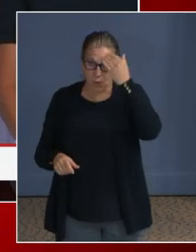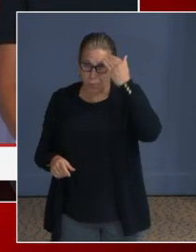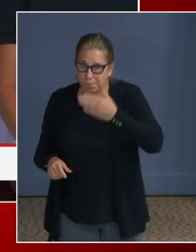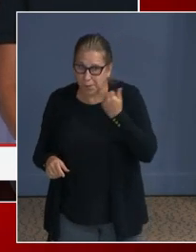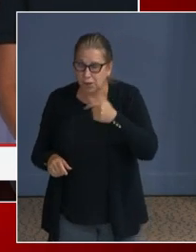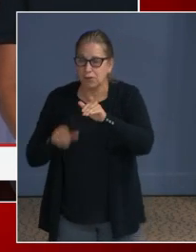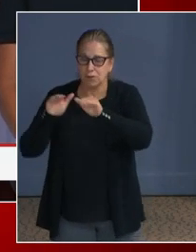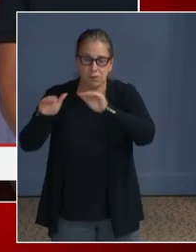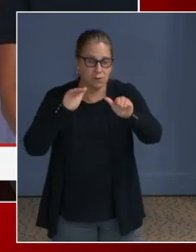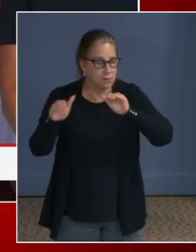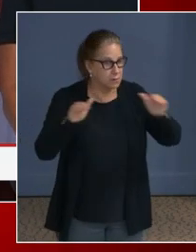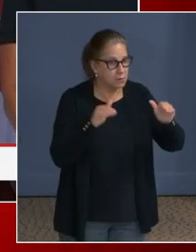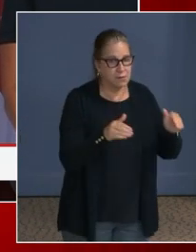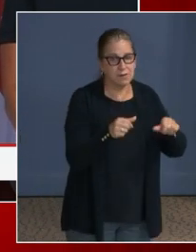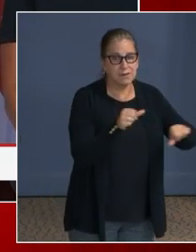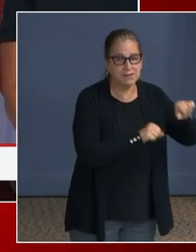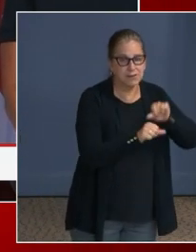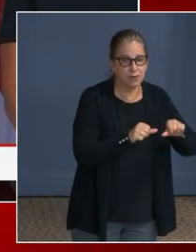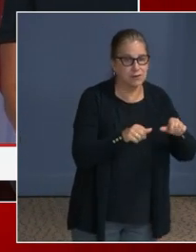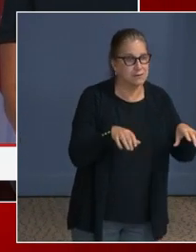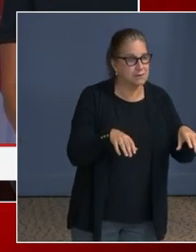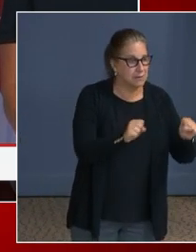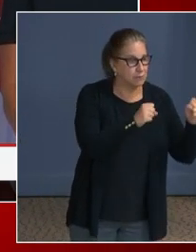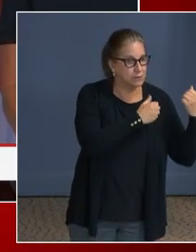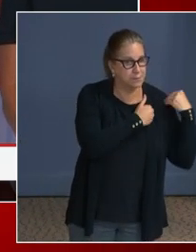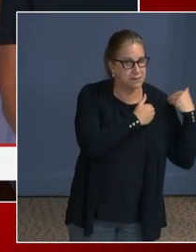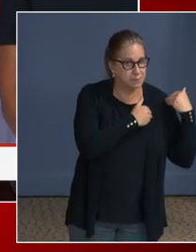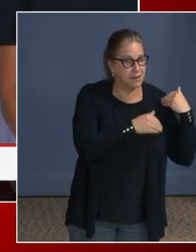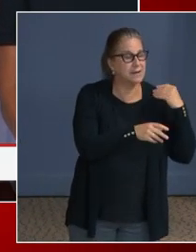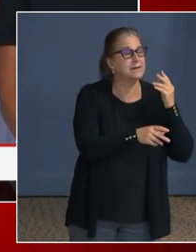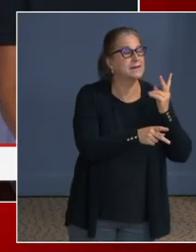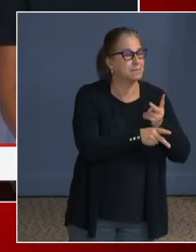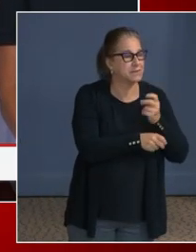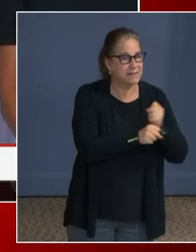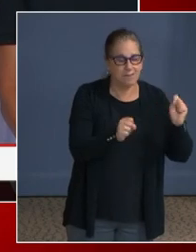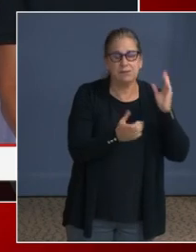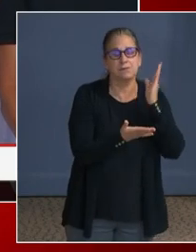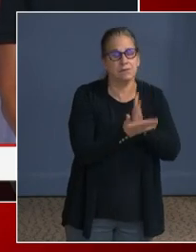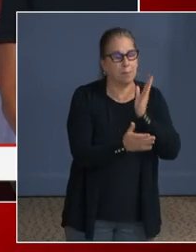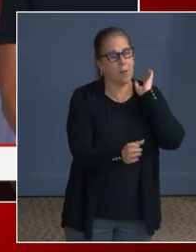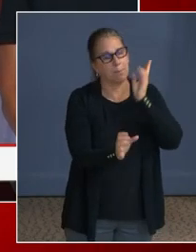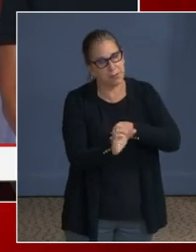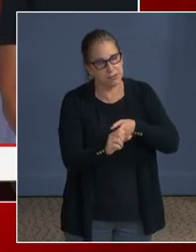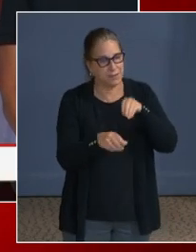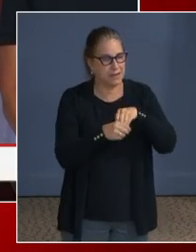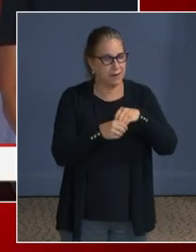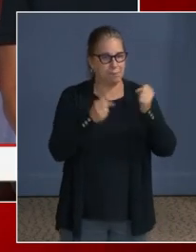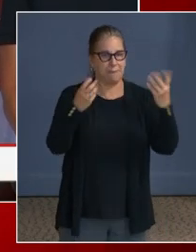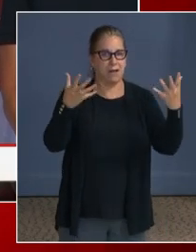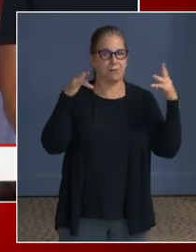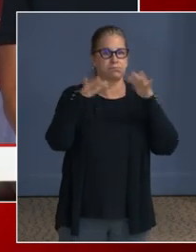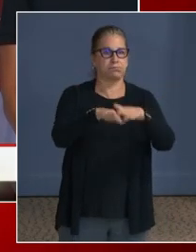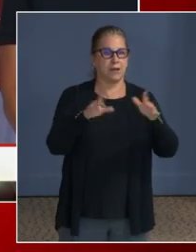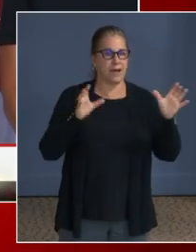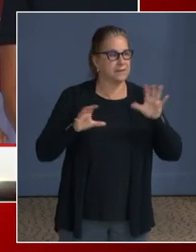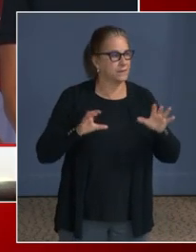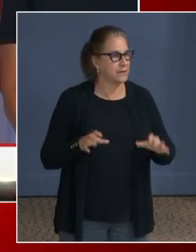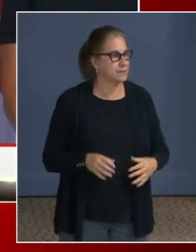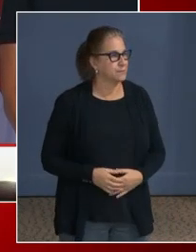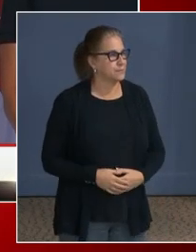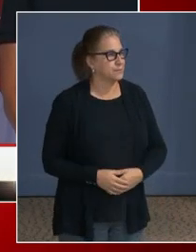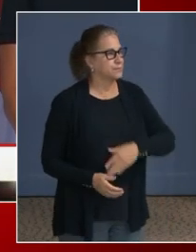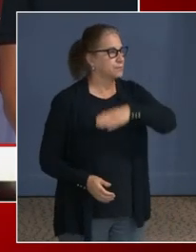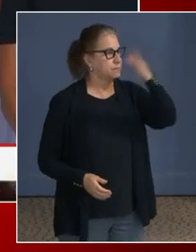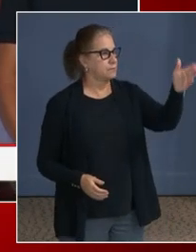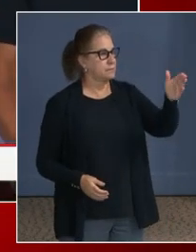involved, to get them to stop participating in that type of activity. Yes. Mayor, I did see that video, and you see the police